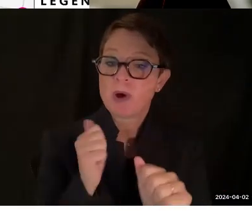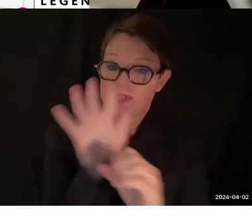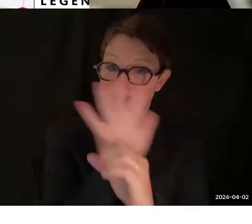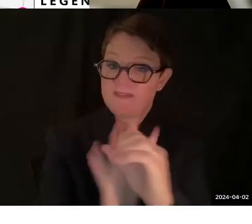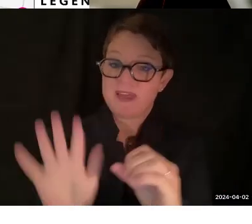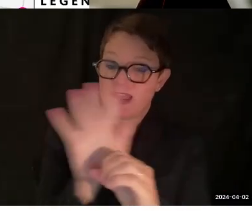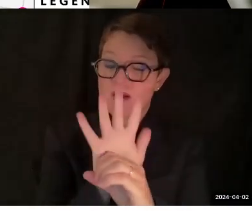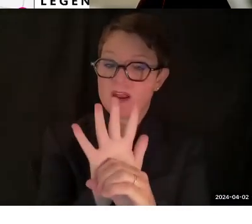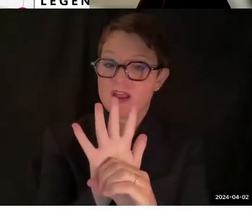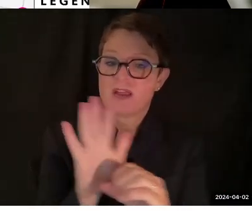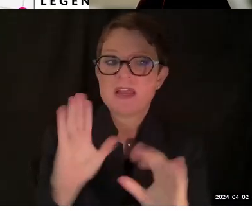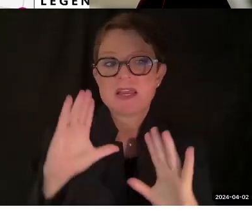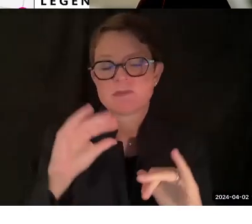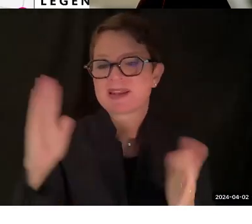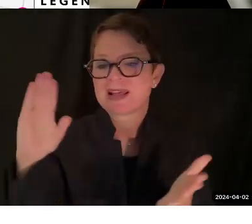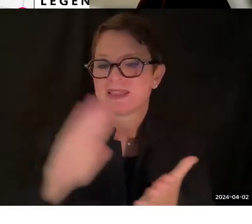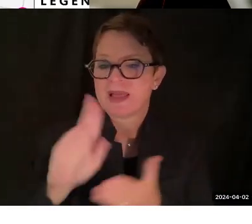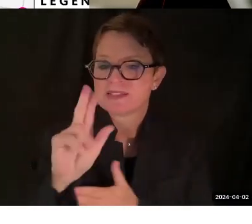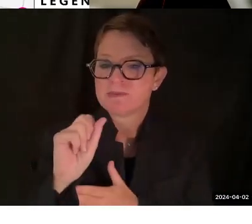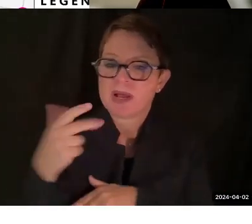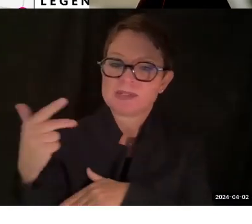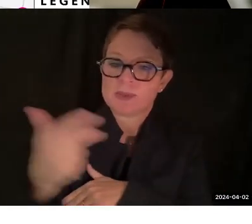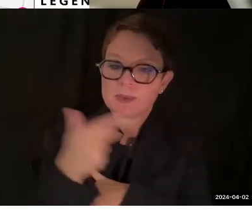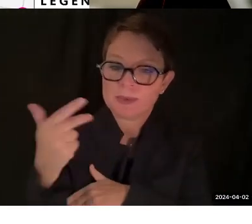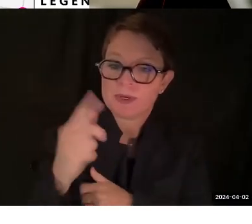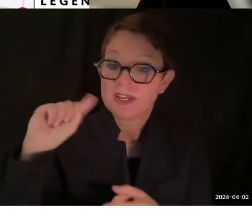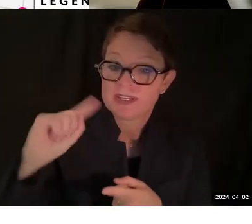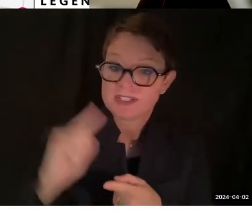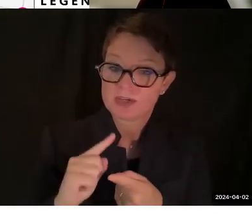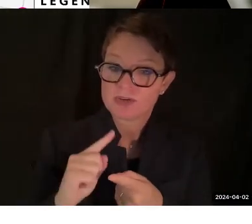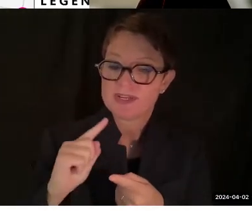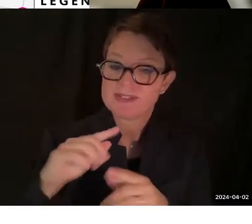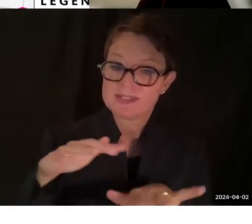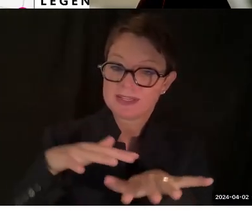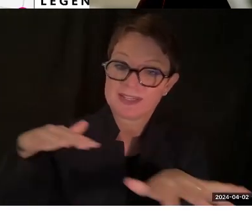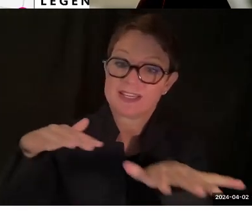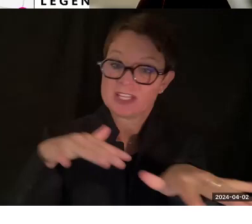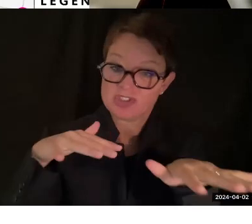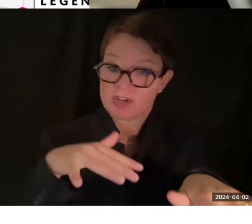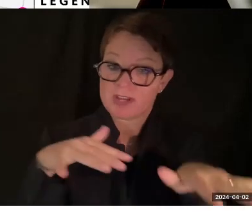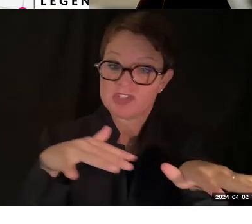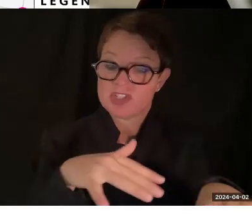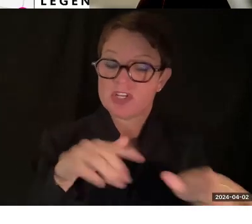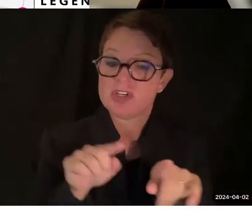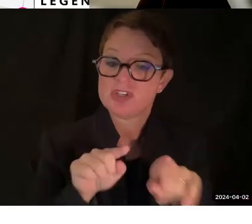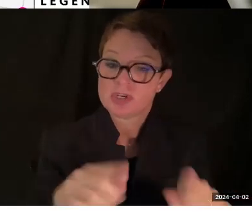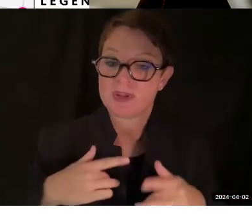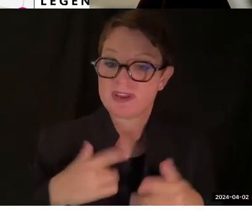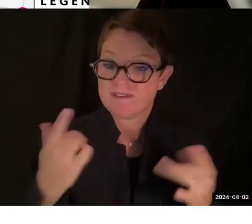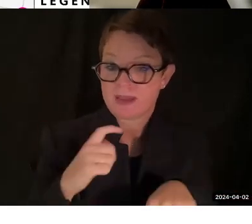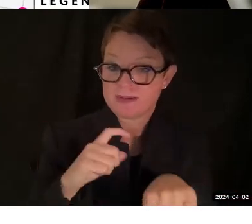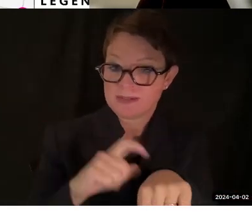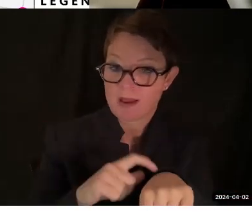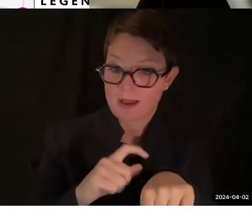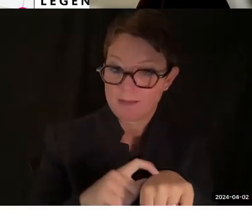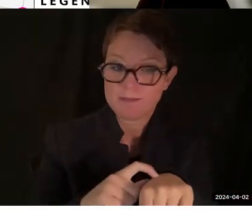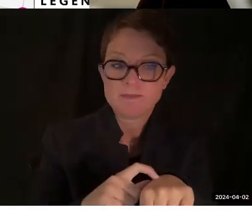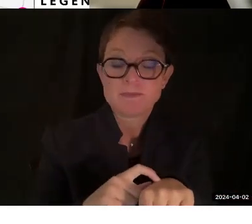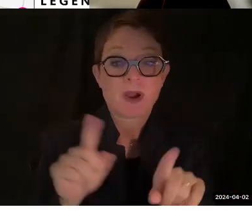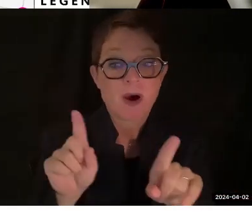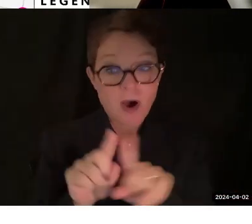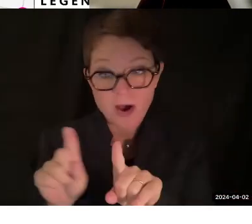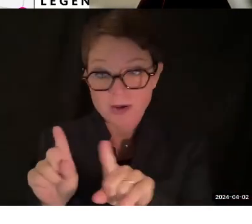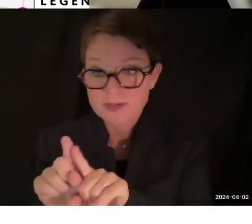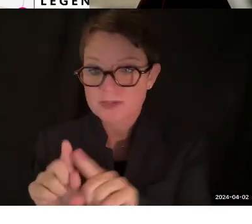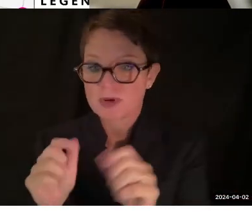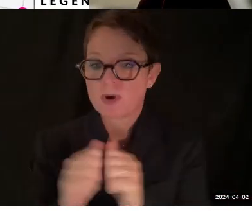host fewer bus trips, which would decrease overall congestion in the area during our event times. Additional,